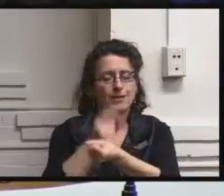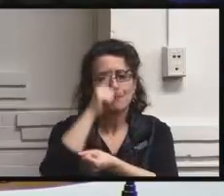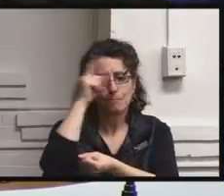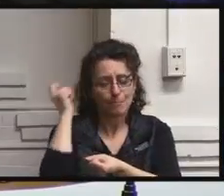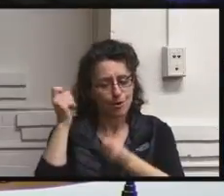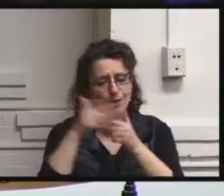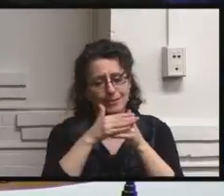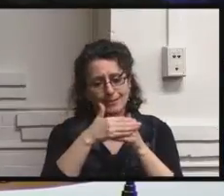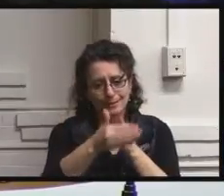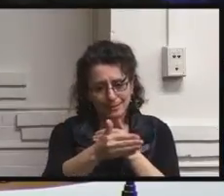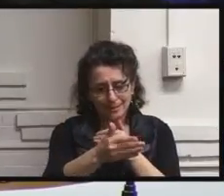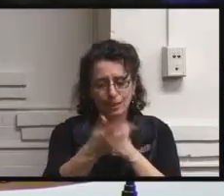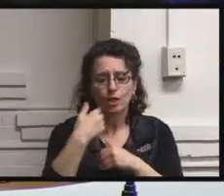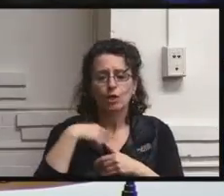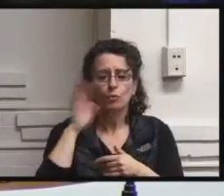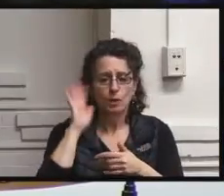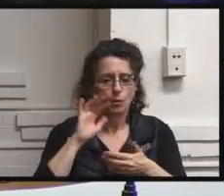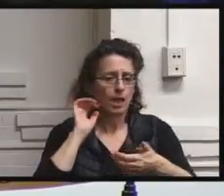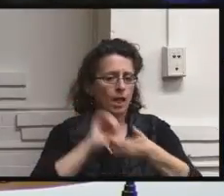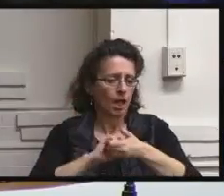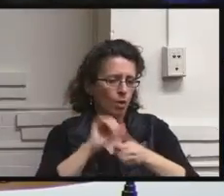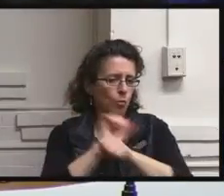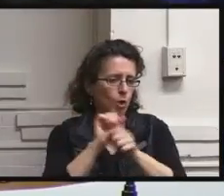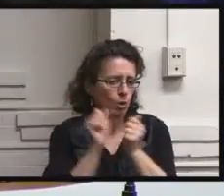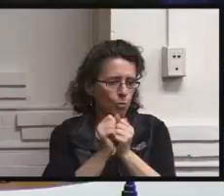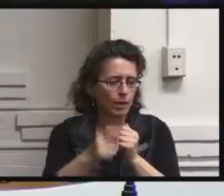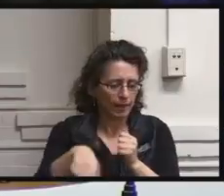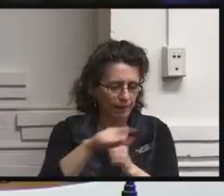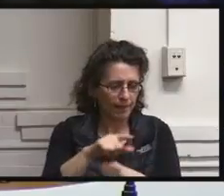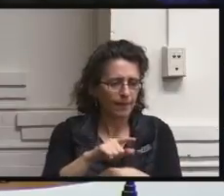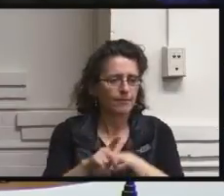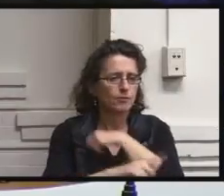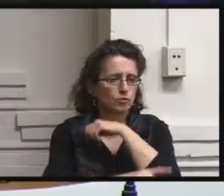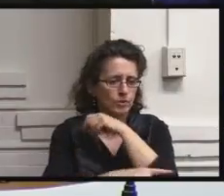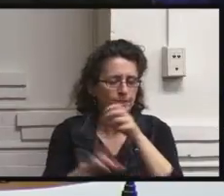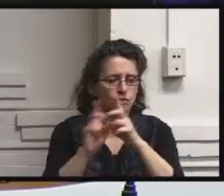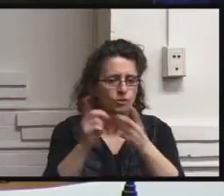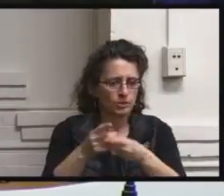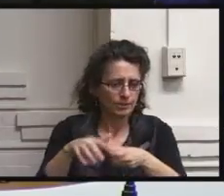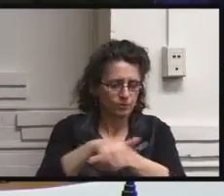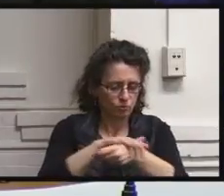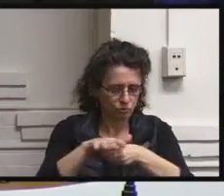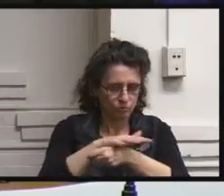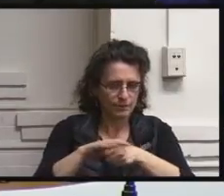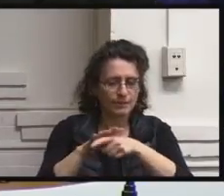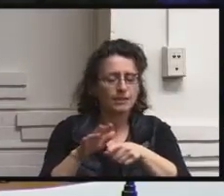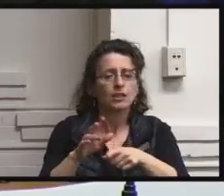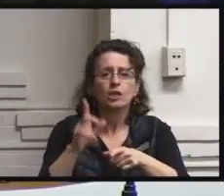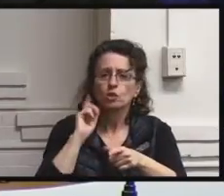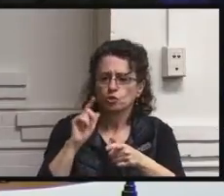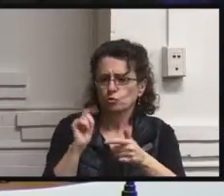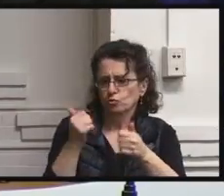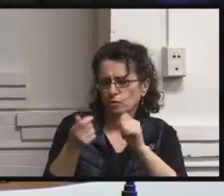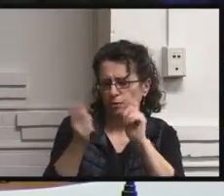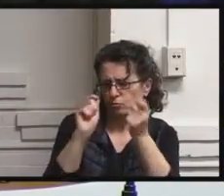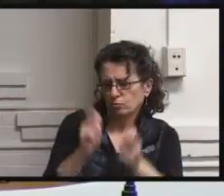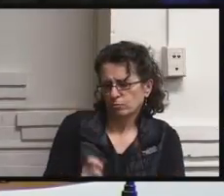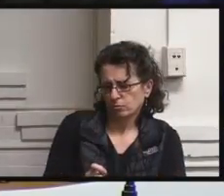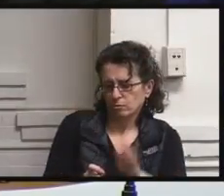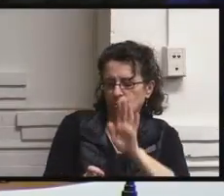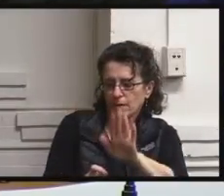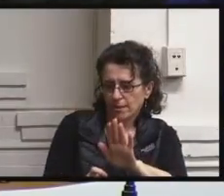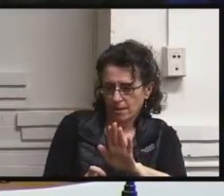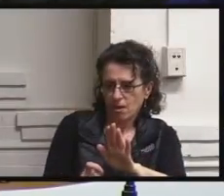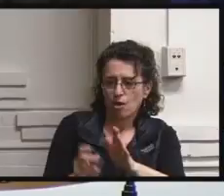collectively towards modifying the revenue structure, or at least the potential that the revenue structure might be modified for